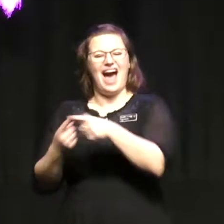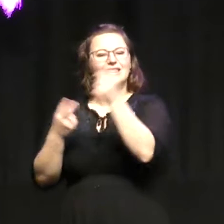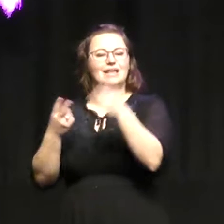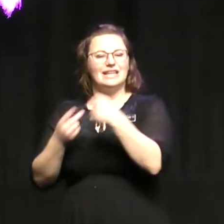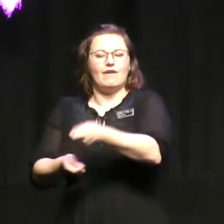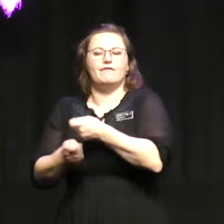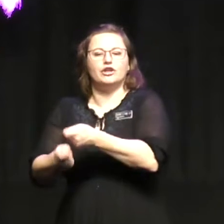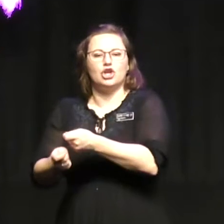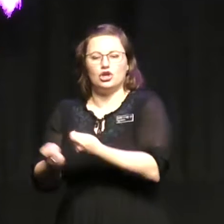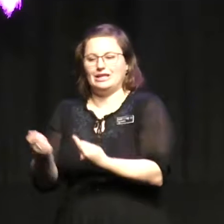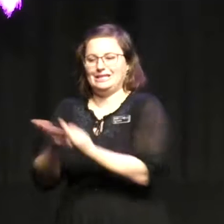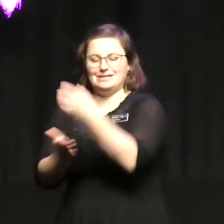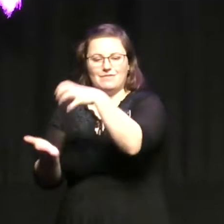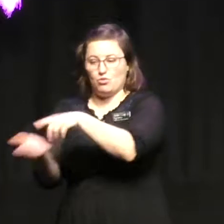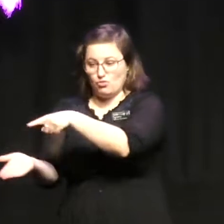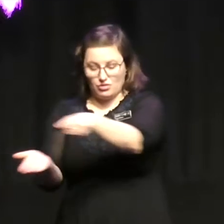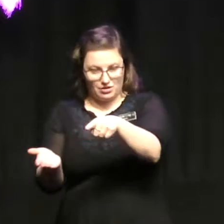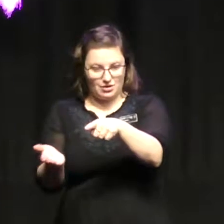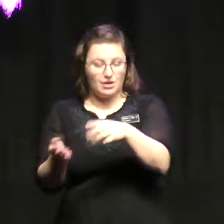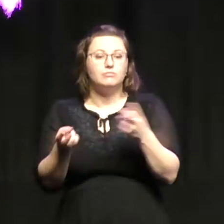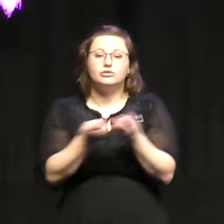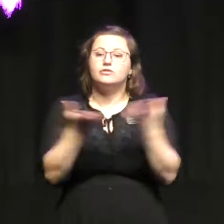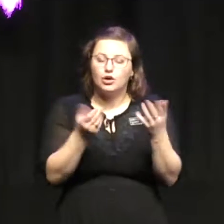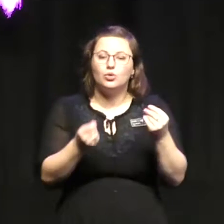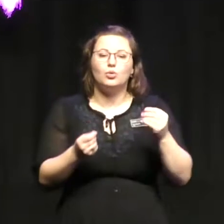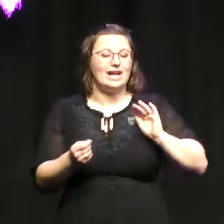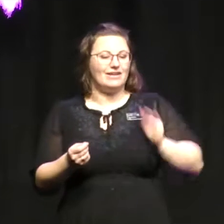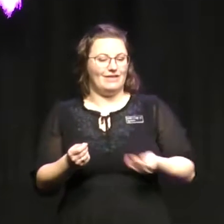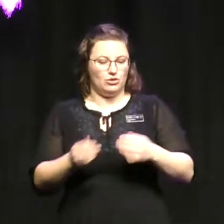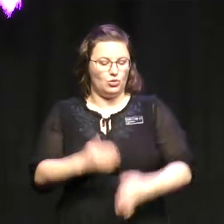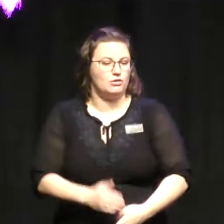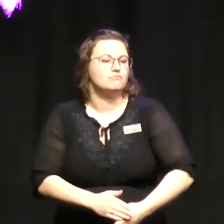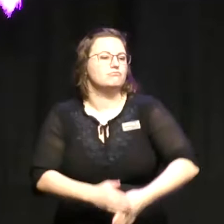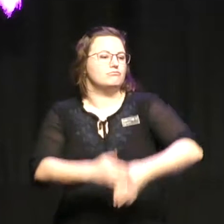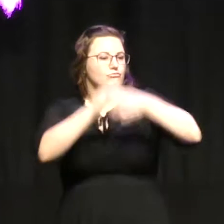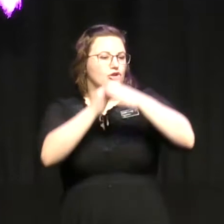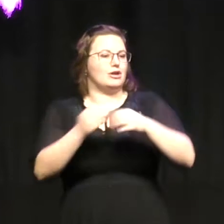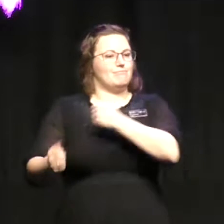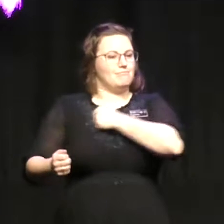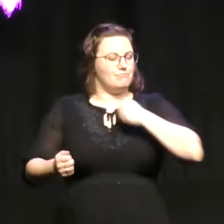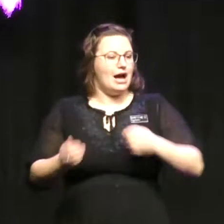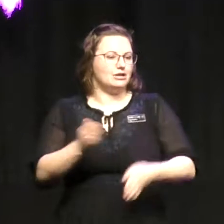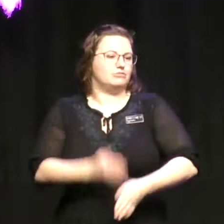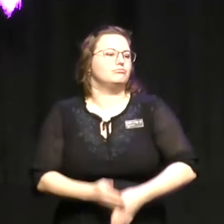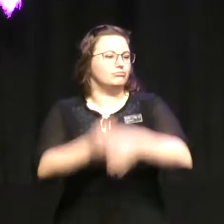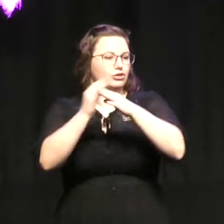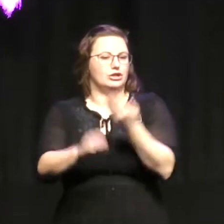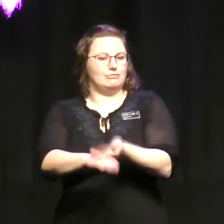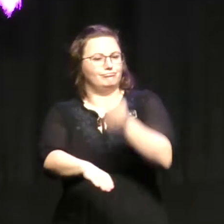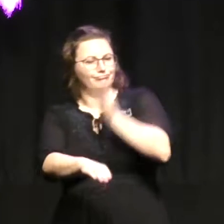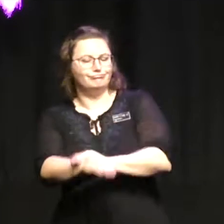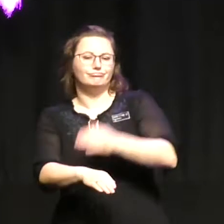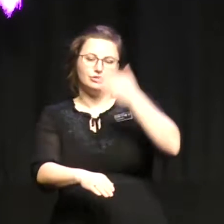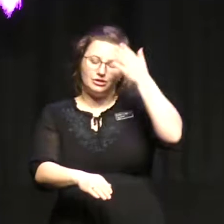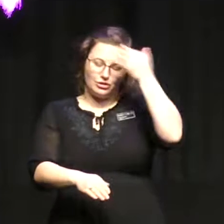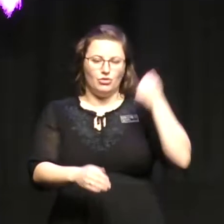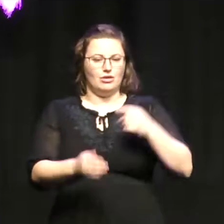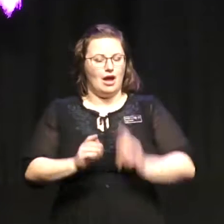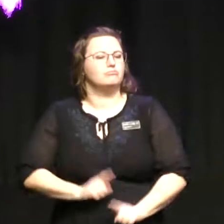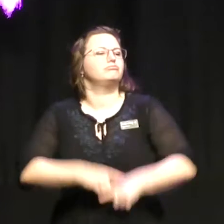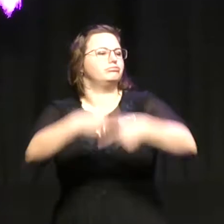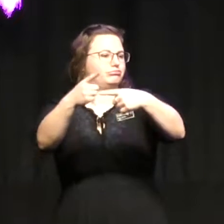employment. In other words, women build capacity to demand and enforce right to work. Building